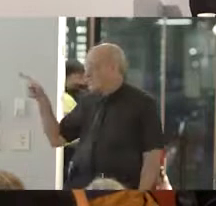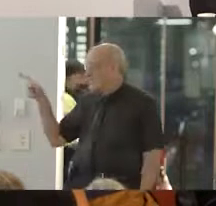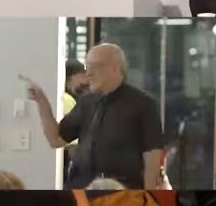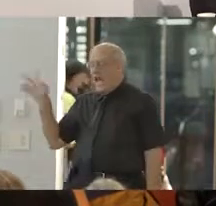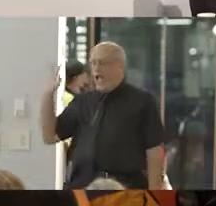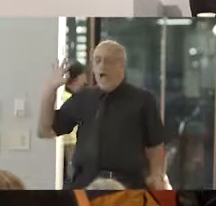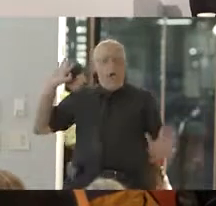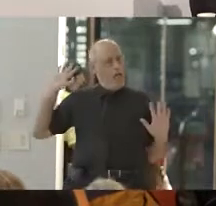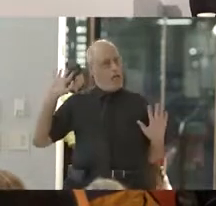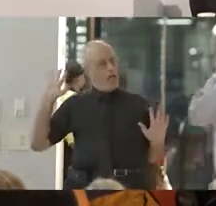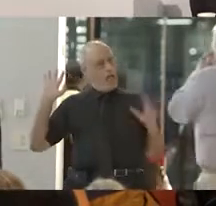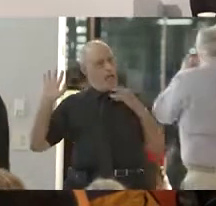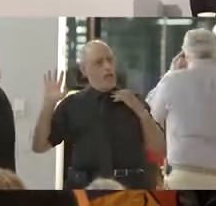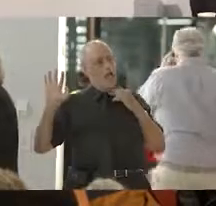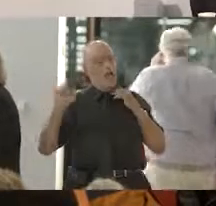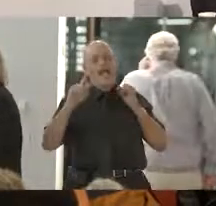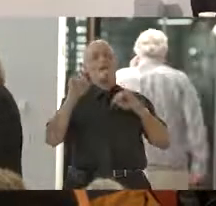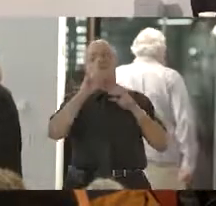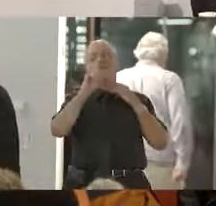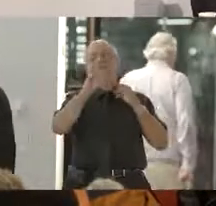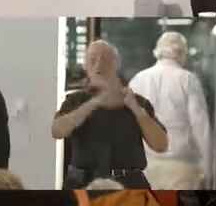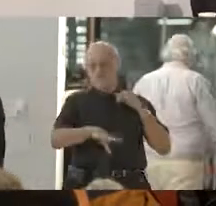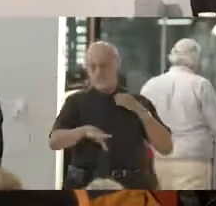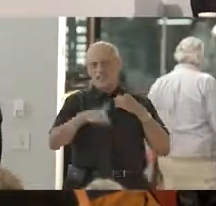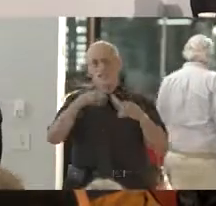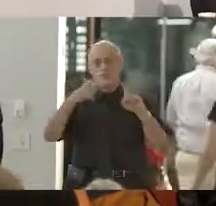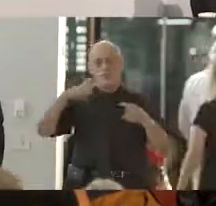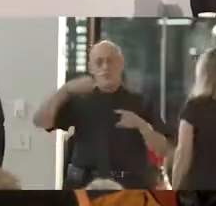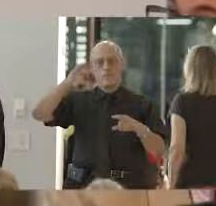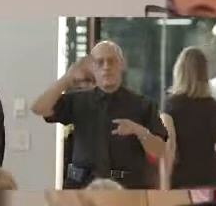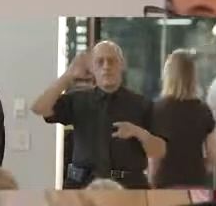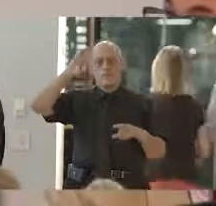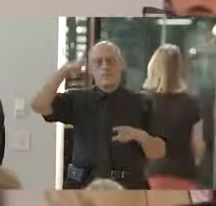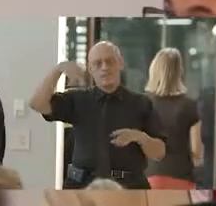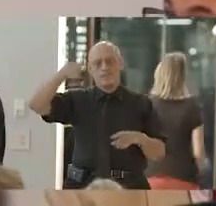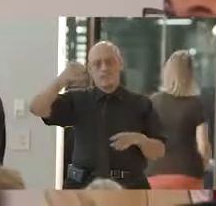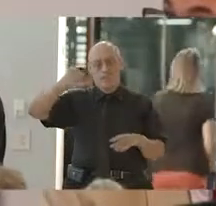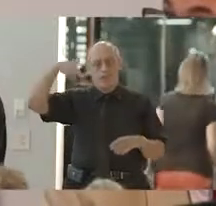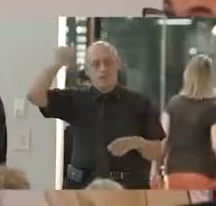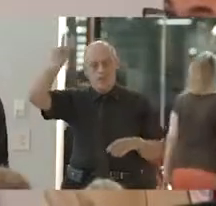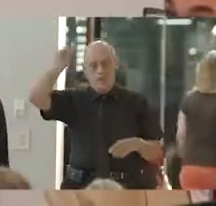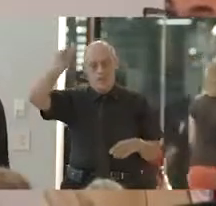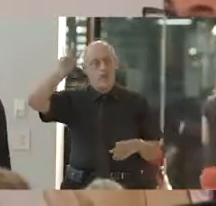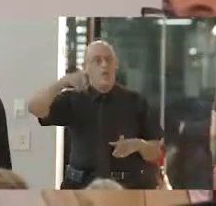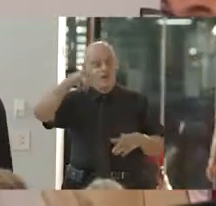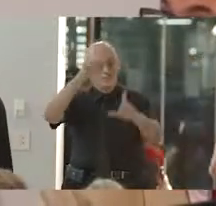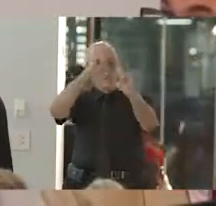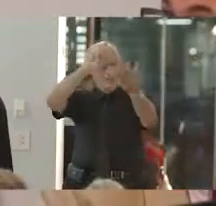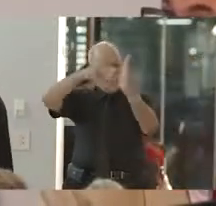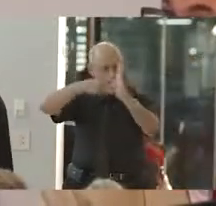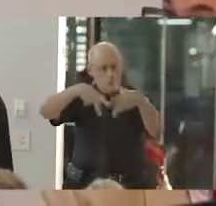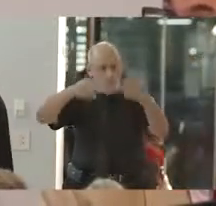I think a guarantee could only come from the authority or the operators. However, in terms of the design intent here, the intent